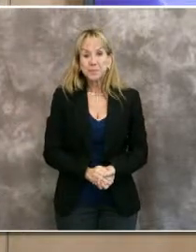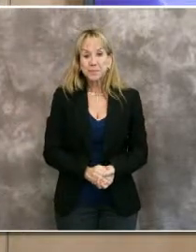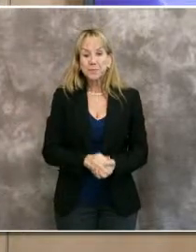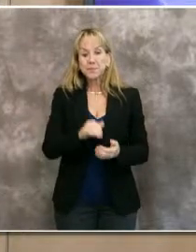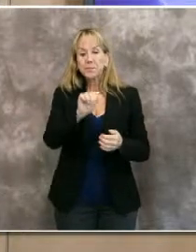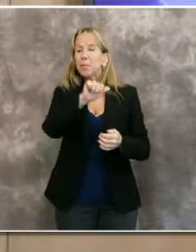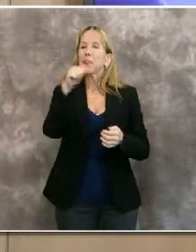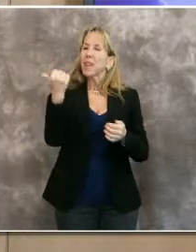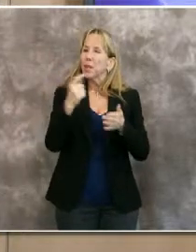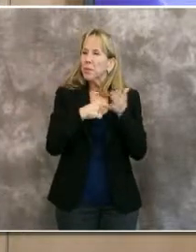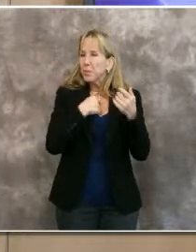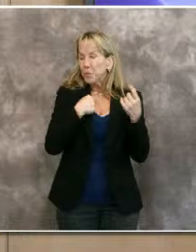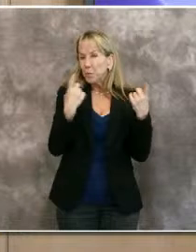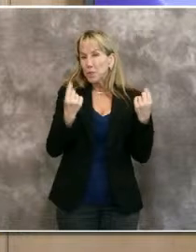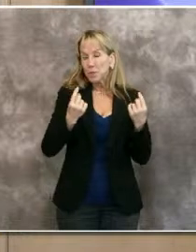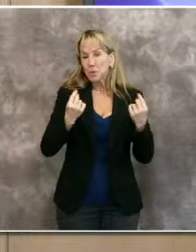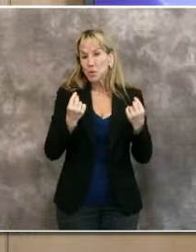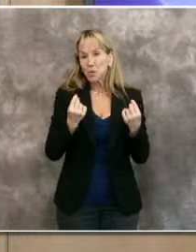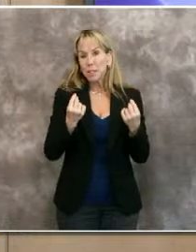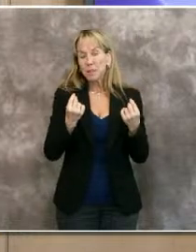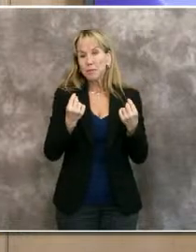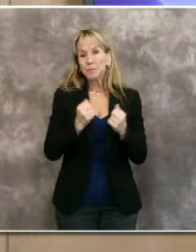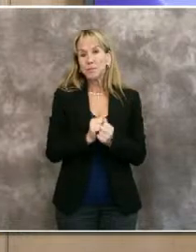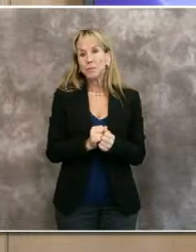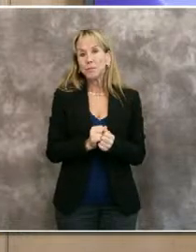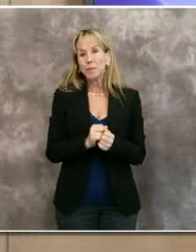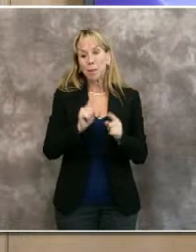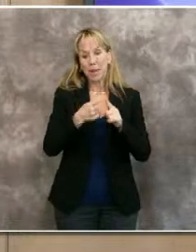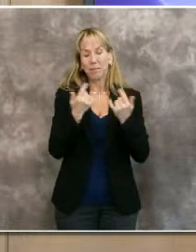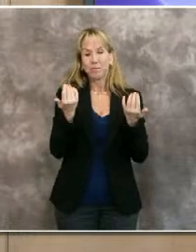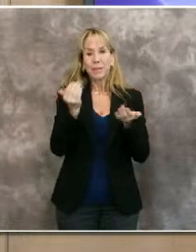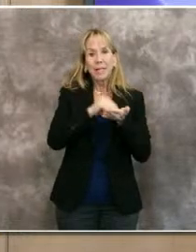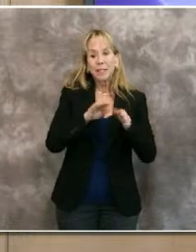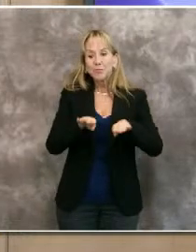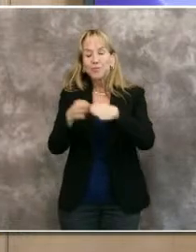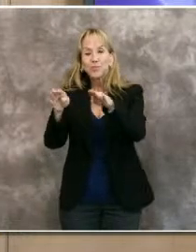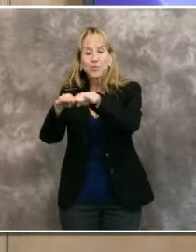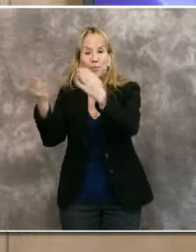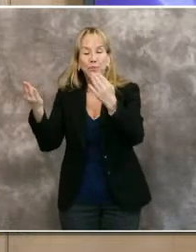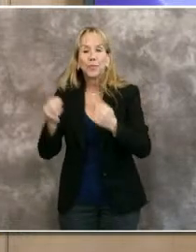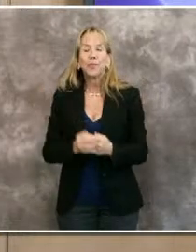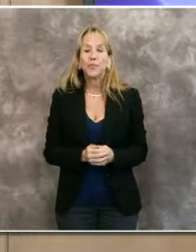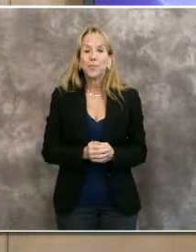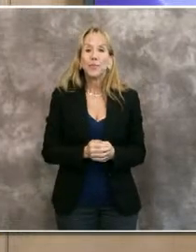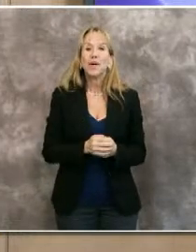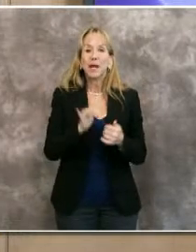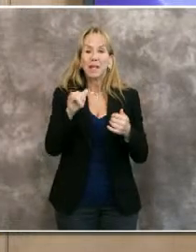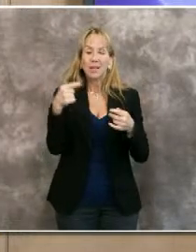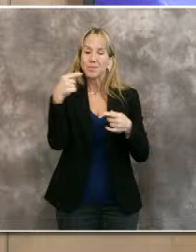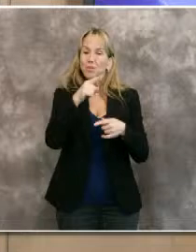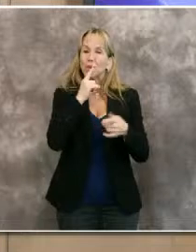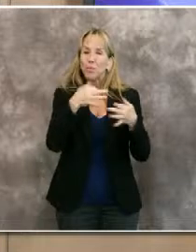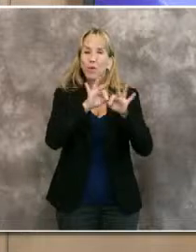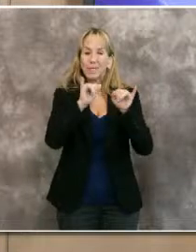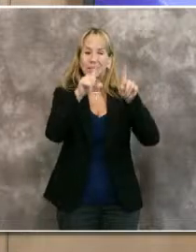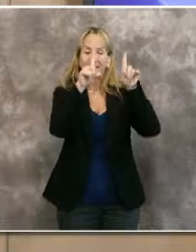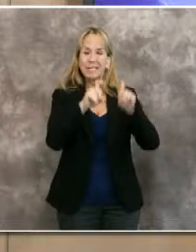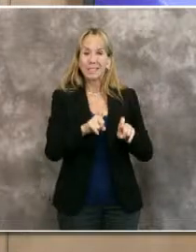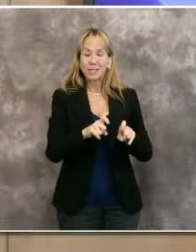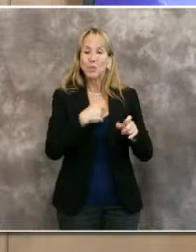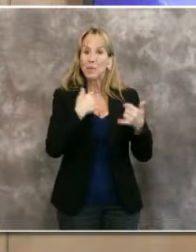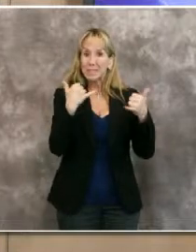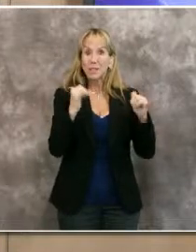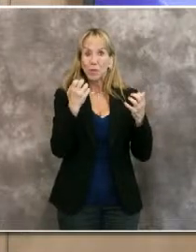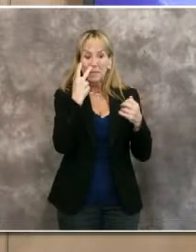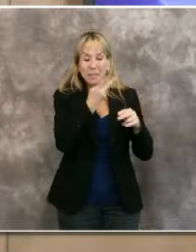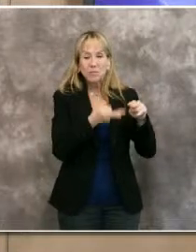of our efforts surrounding the reopening are certainly efforts surrounding testing. And we want to see an